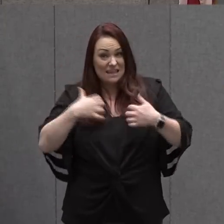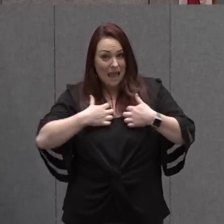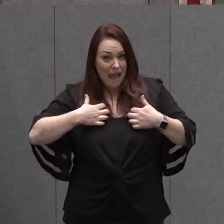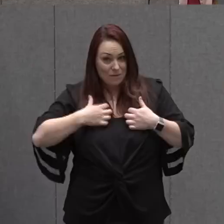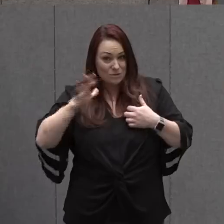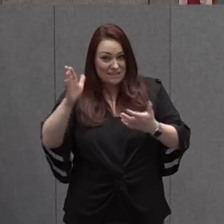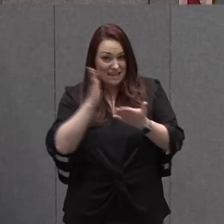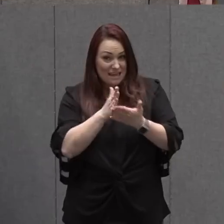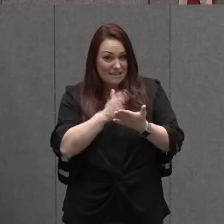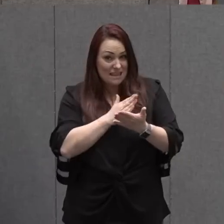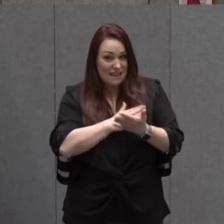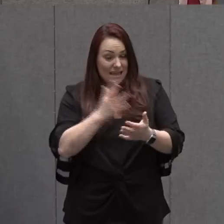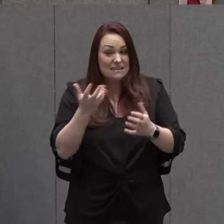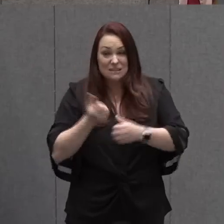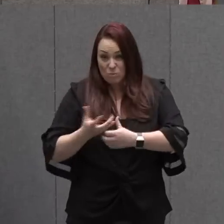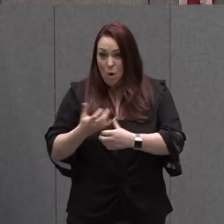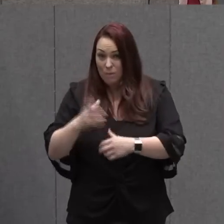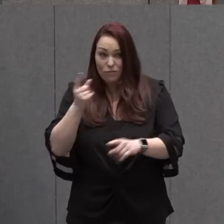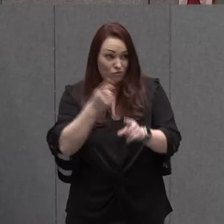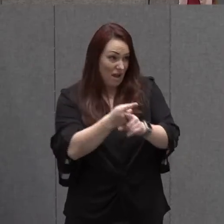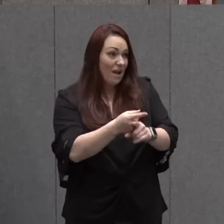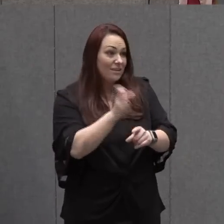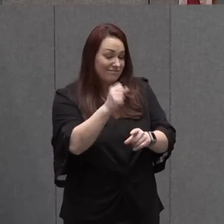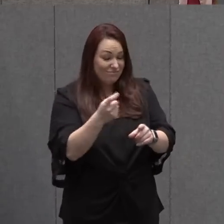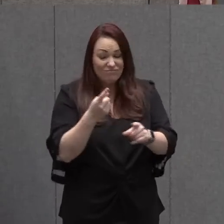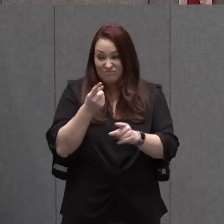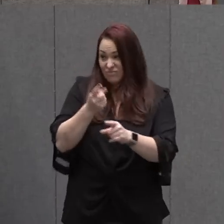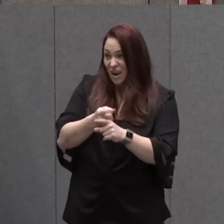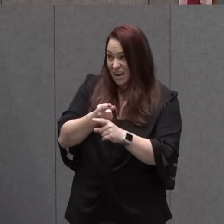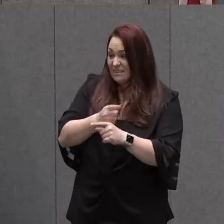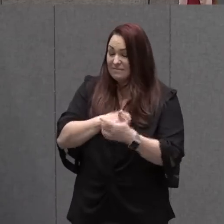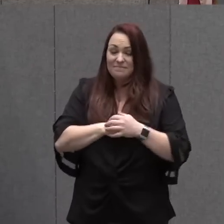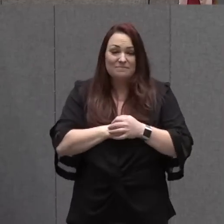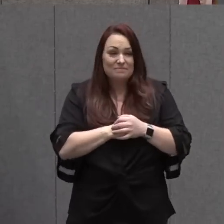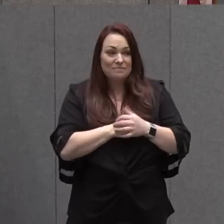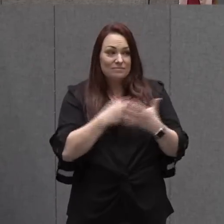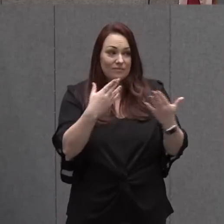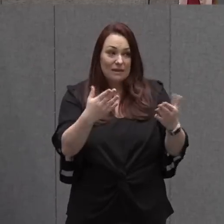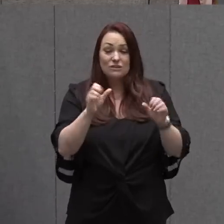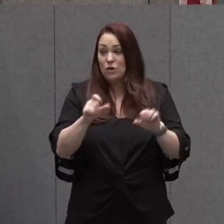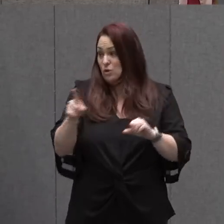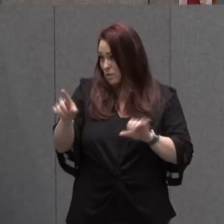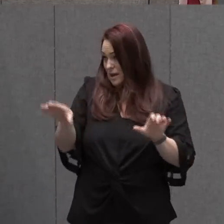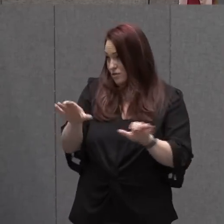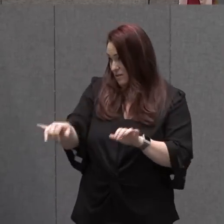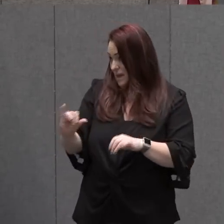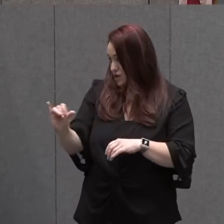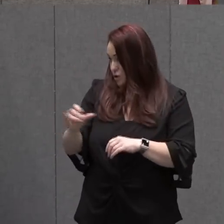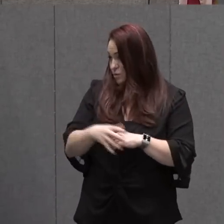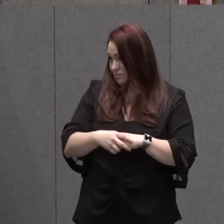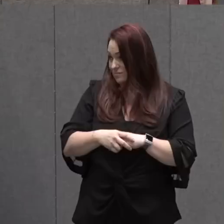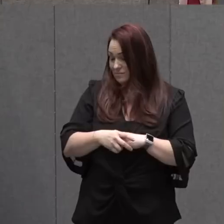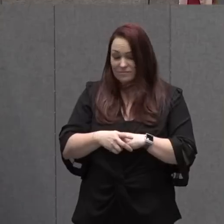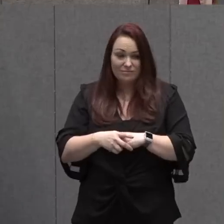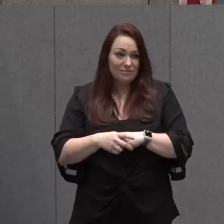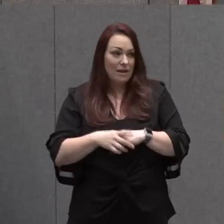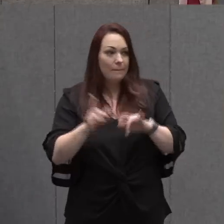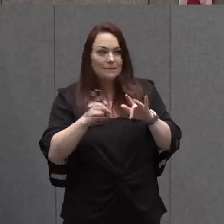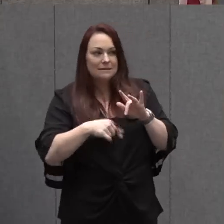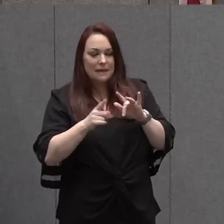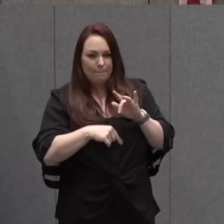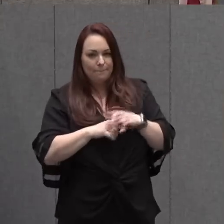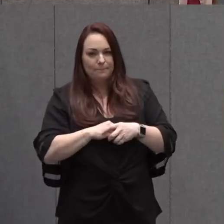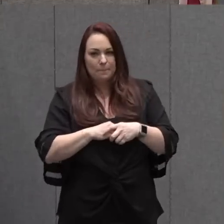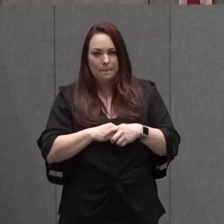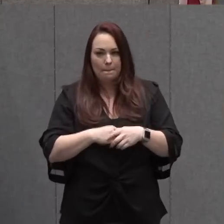poem. Exactly. Wow. Exactly. So then you could do that too. I'm going to skip a little